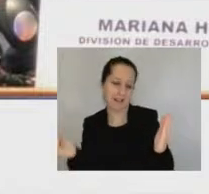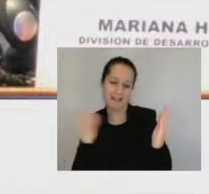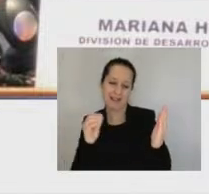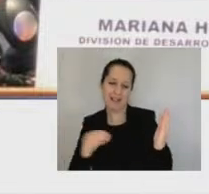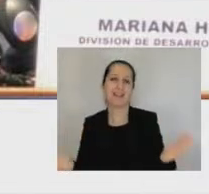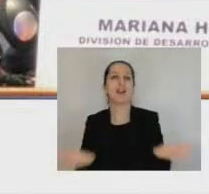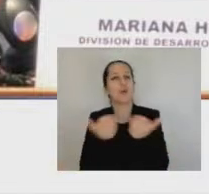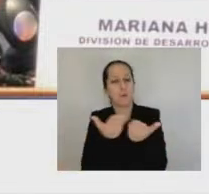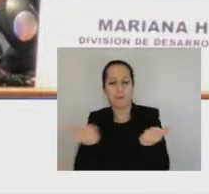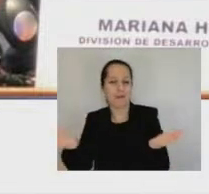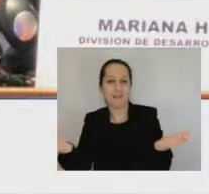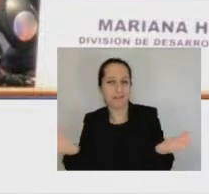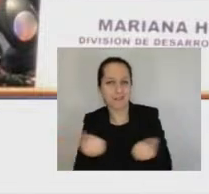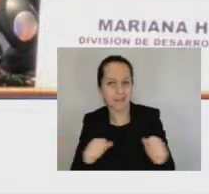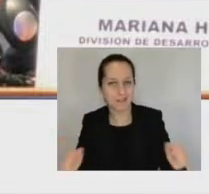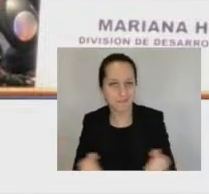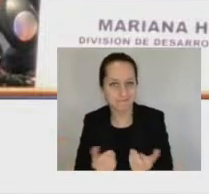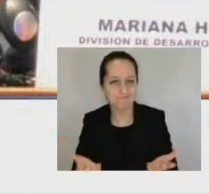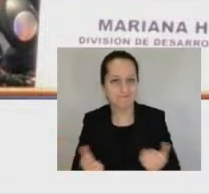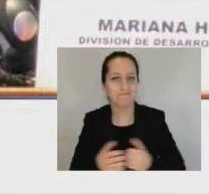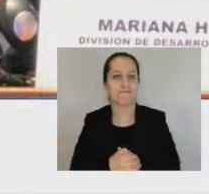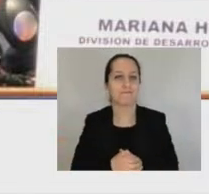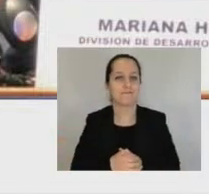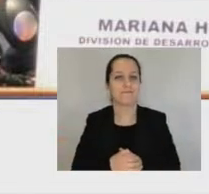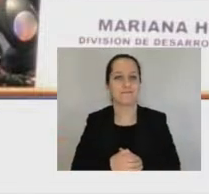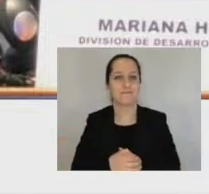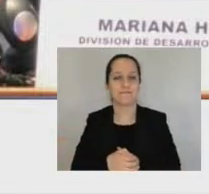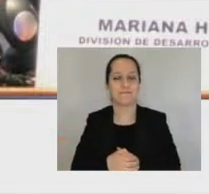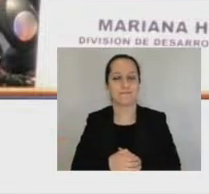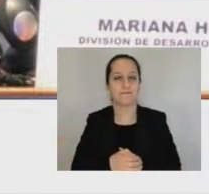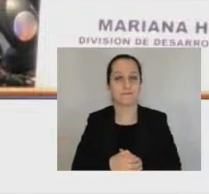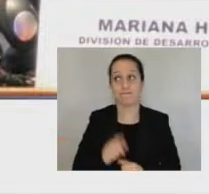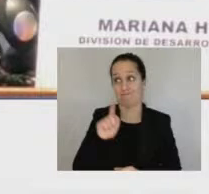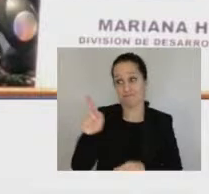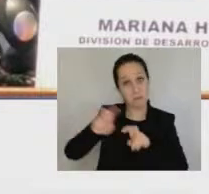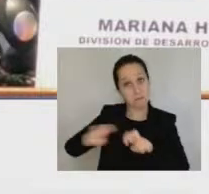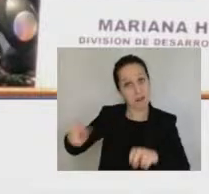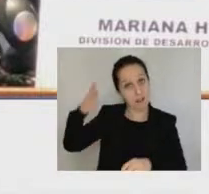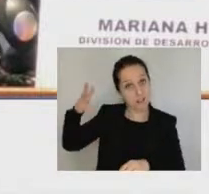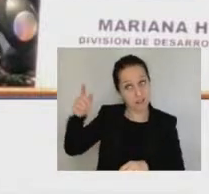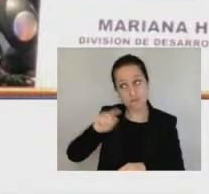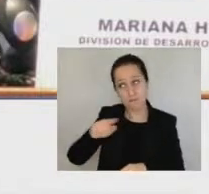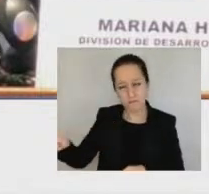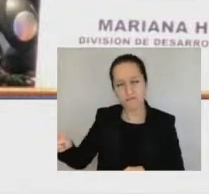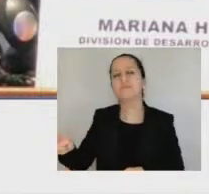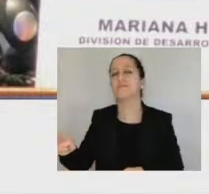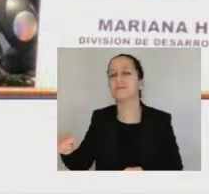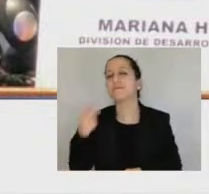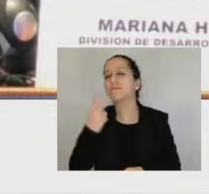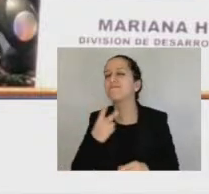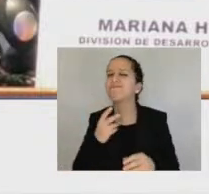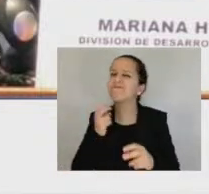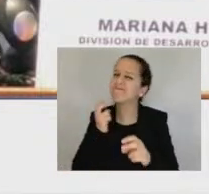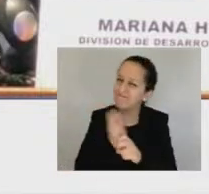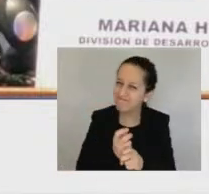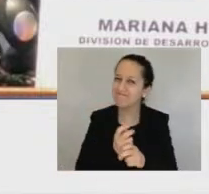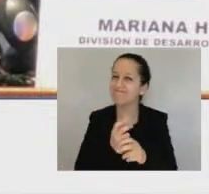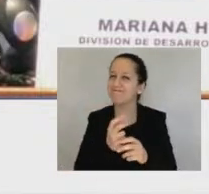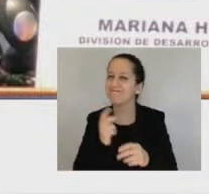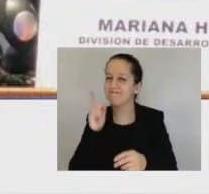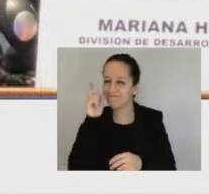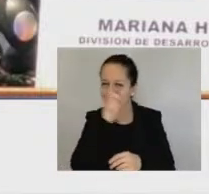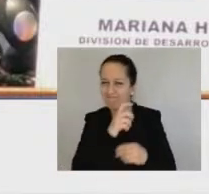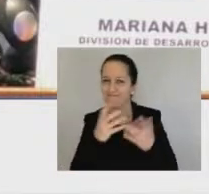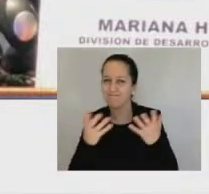And finally, as other panelists well said, another limitation